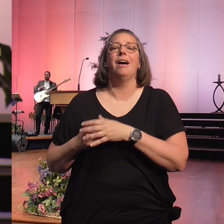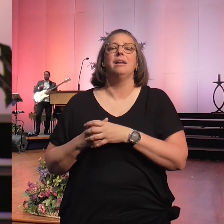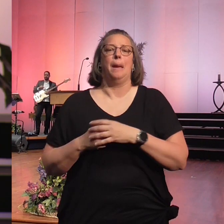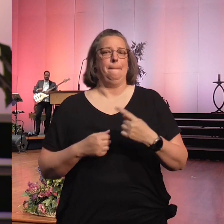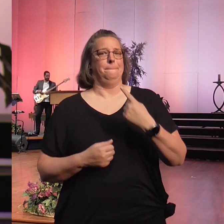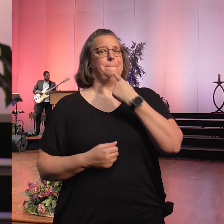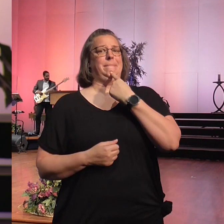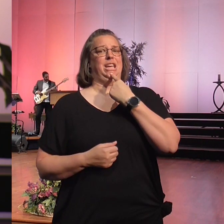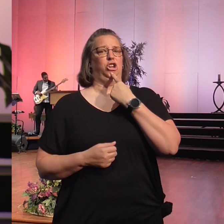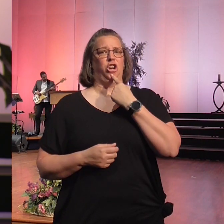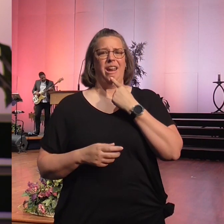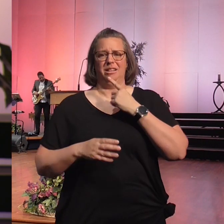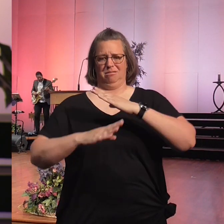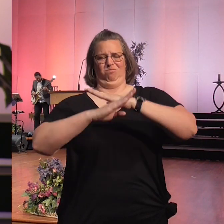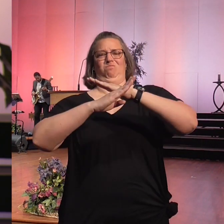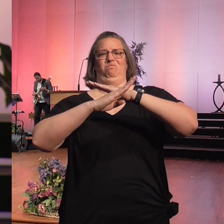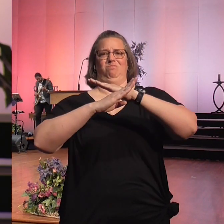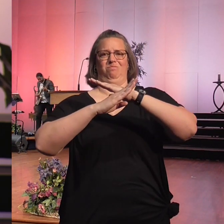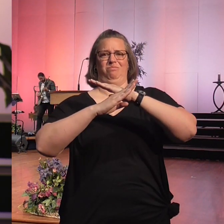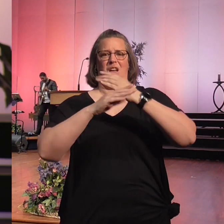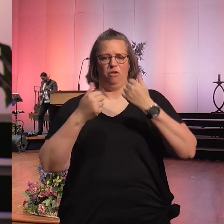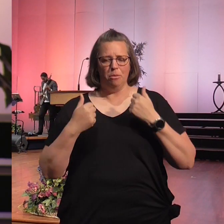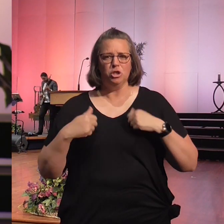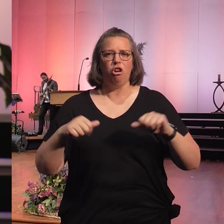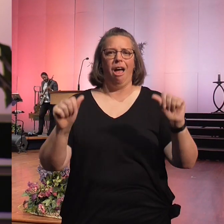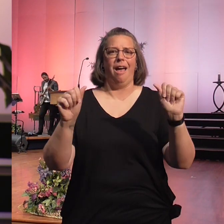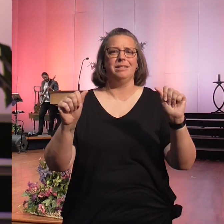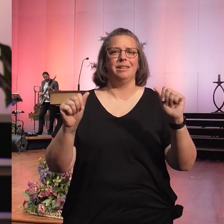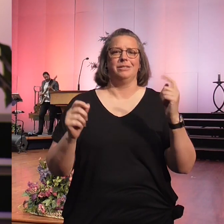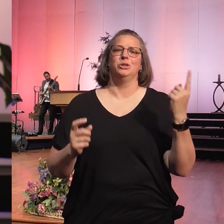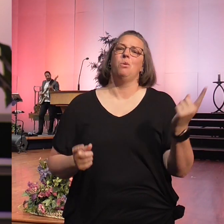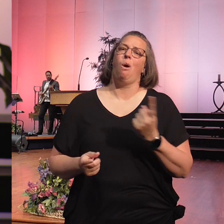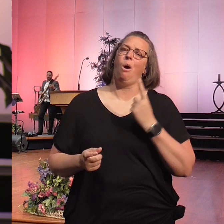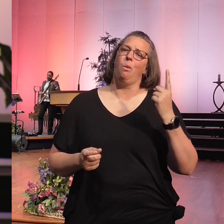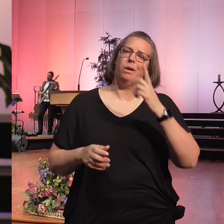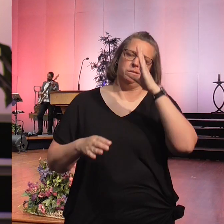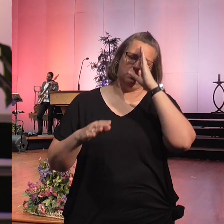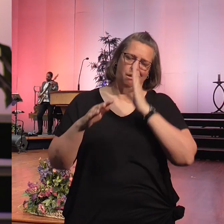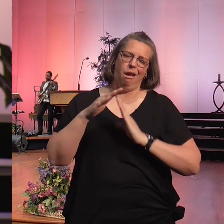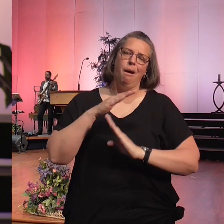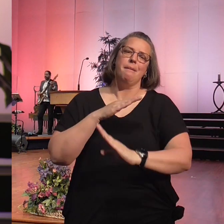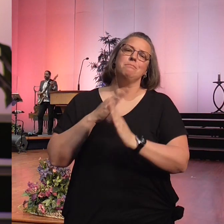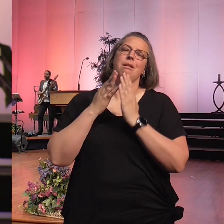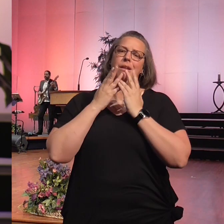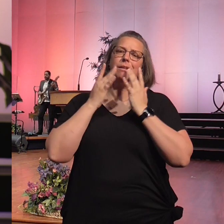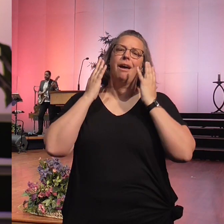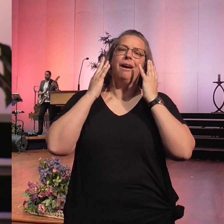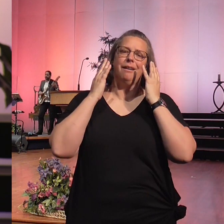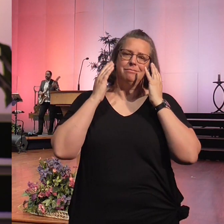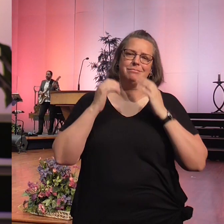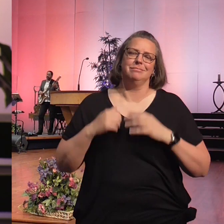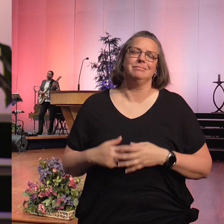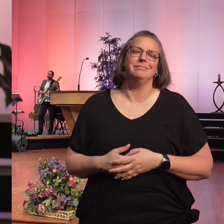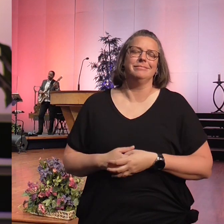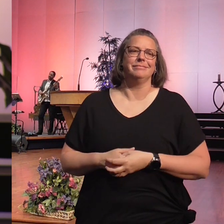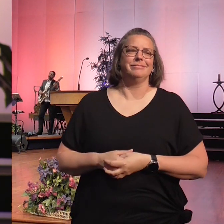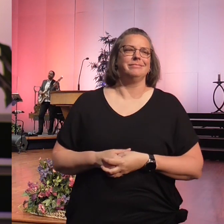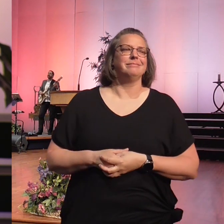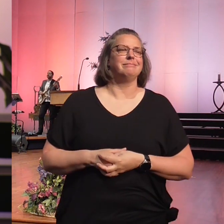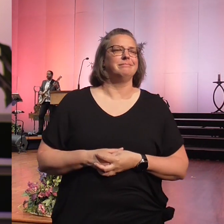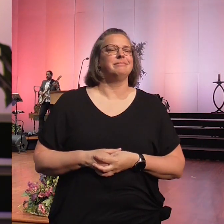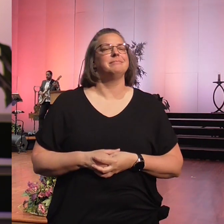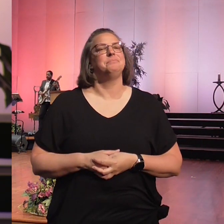Bitterness keeps you from flying. Always stay humble and kind.